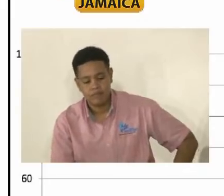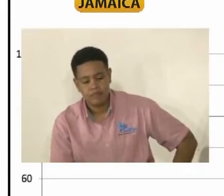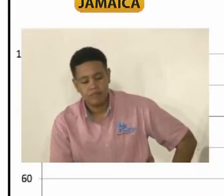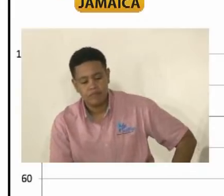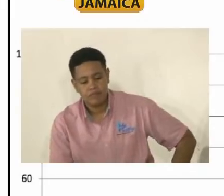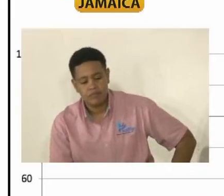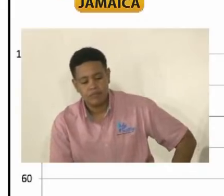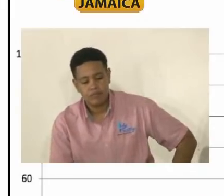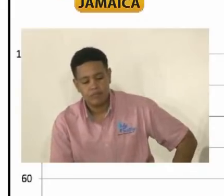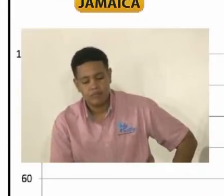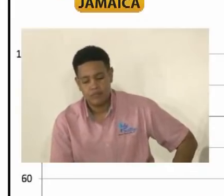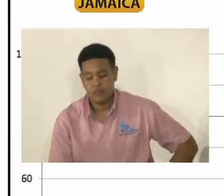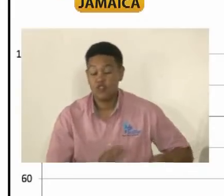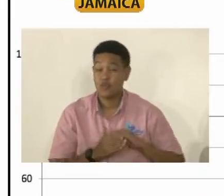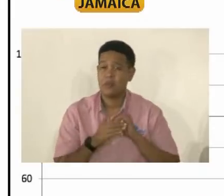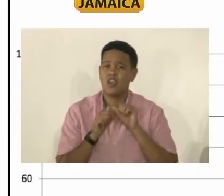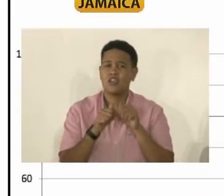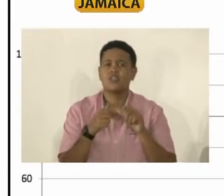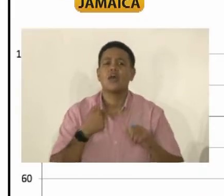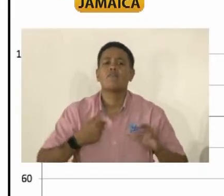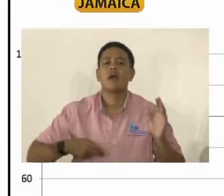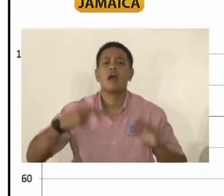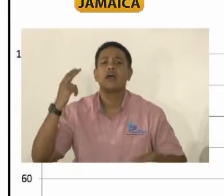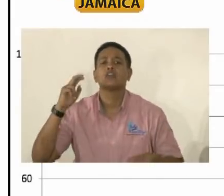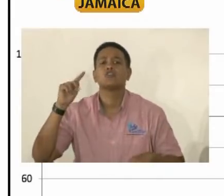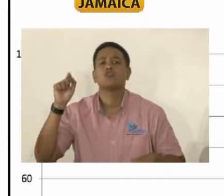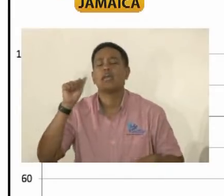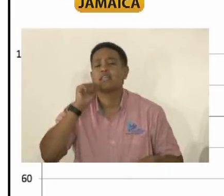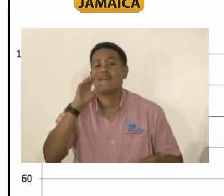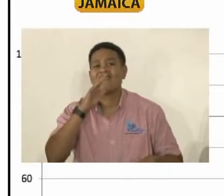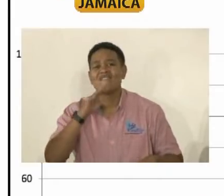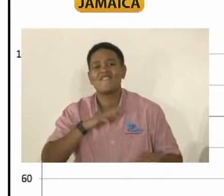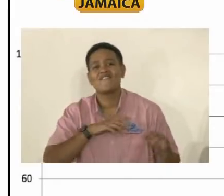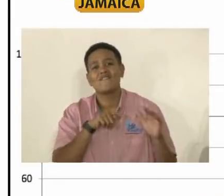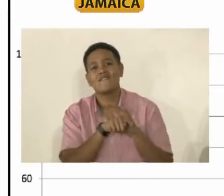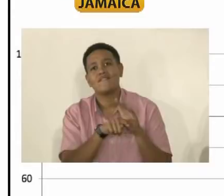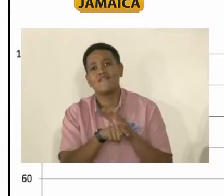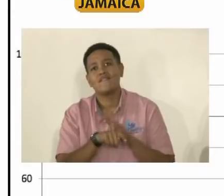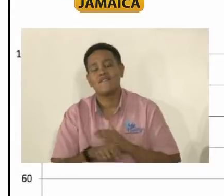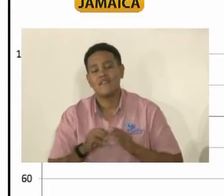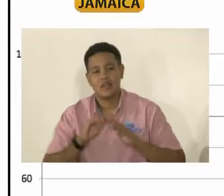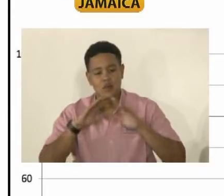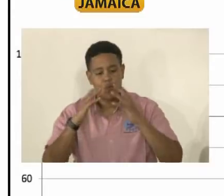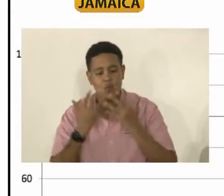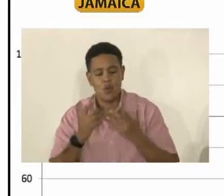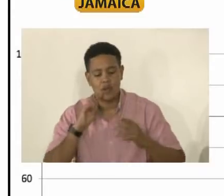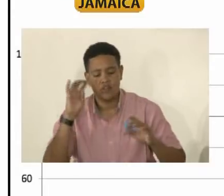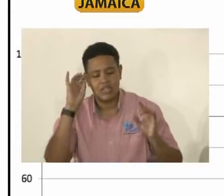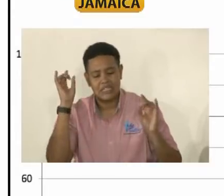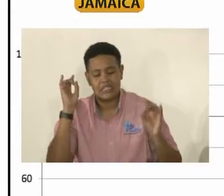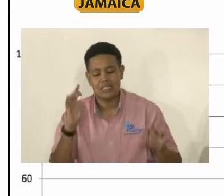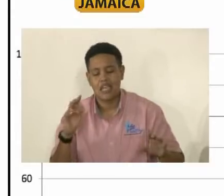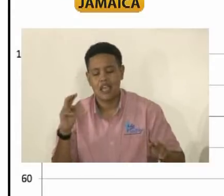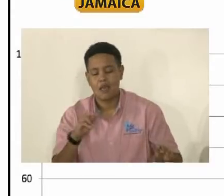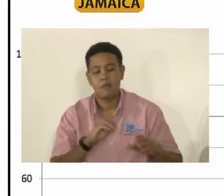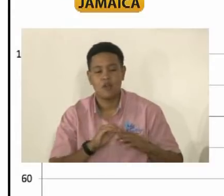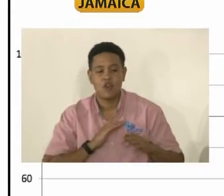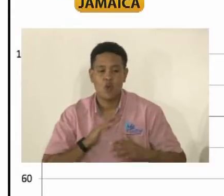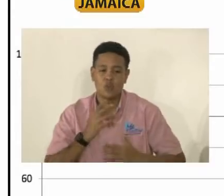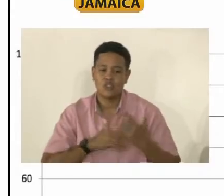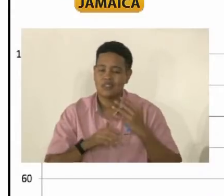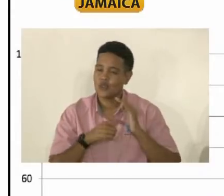Jamaica continues to have one of the highest rates of femicide in the world, a terrible indictment on our